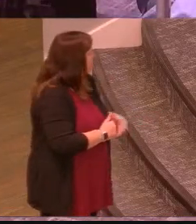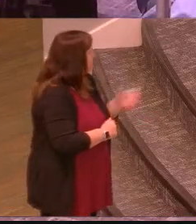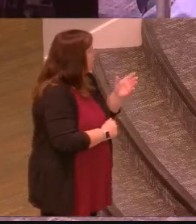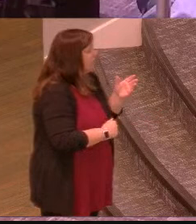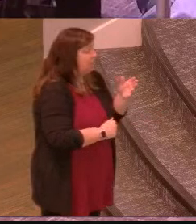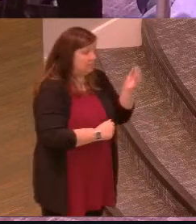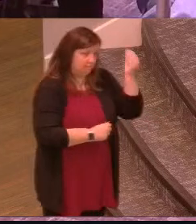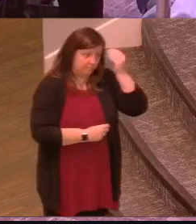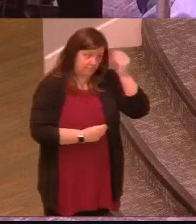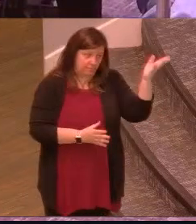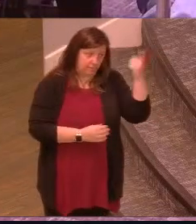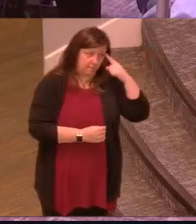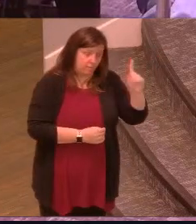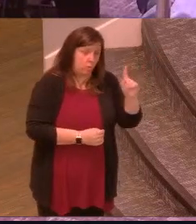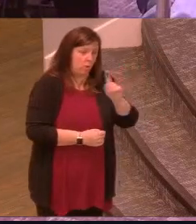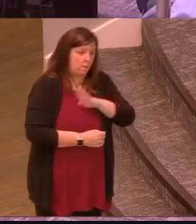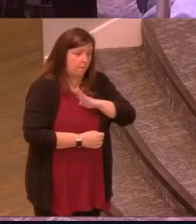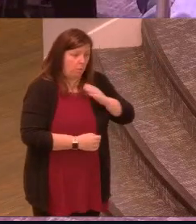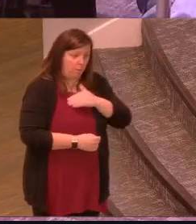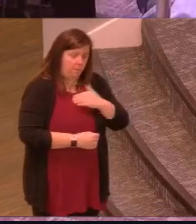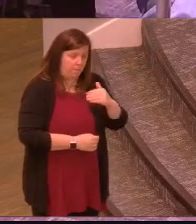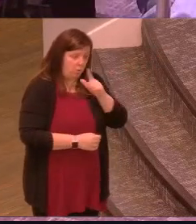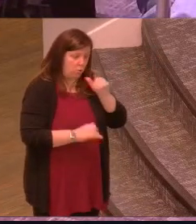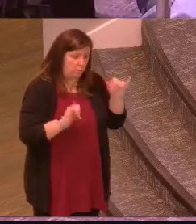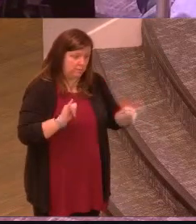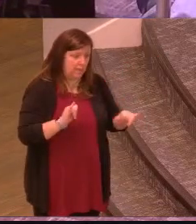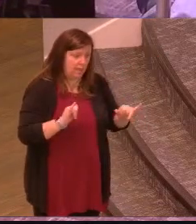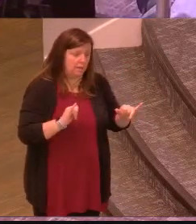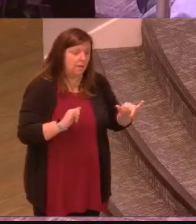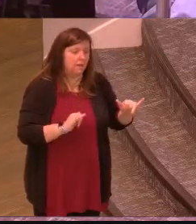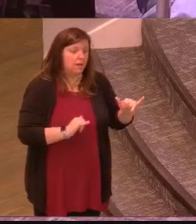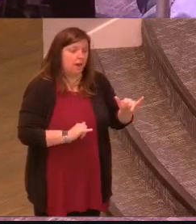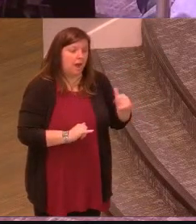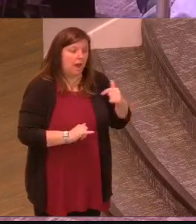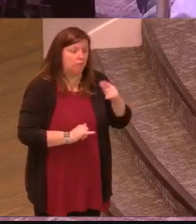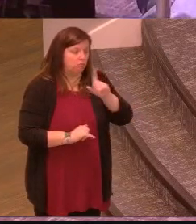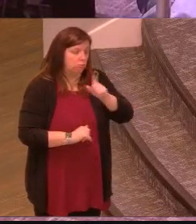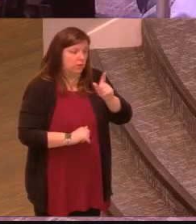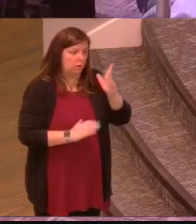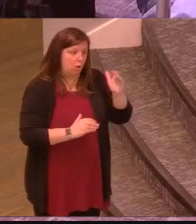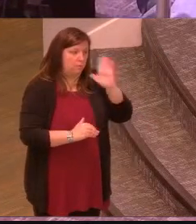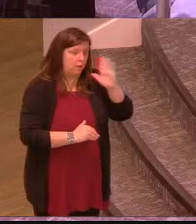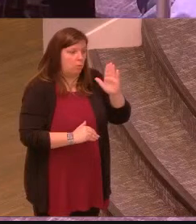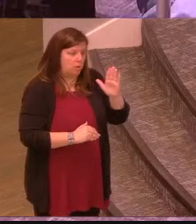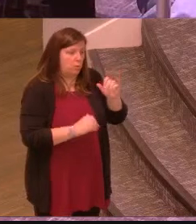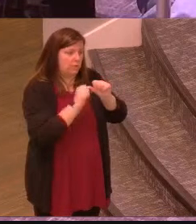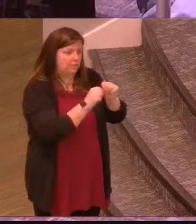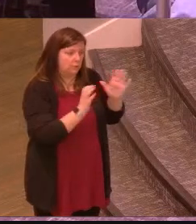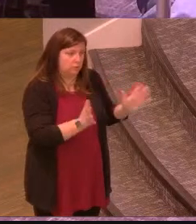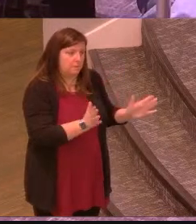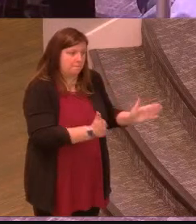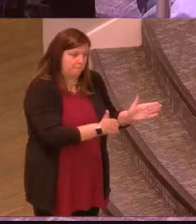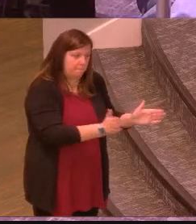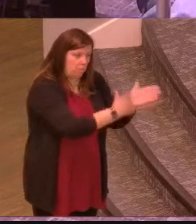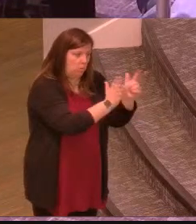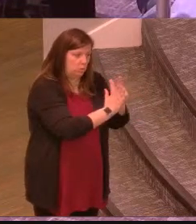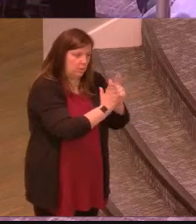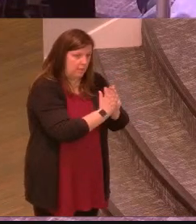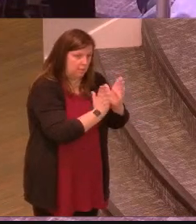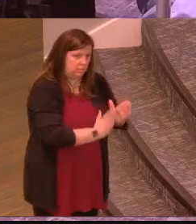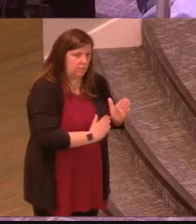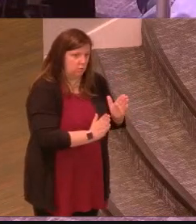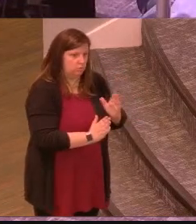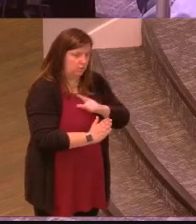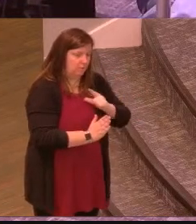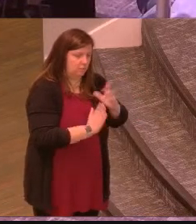the board, I really hope that we continue to push our legislators on that subject, because that should be state funded